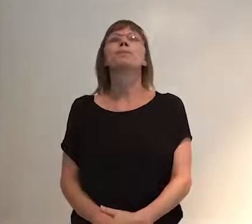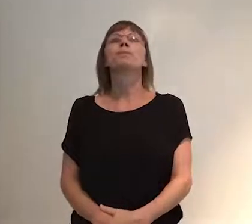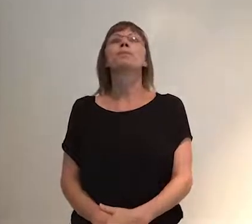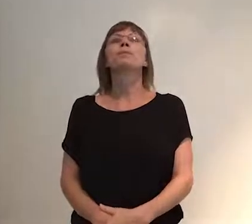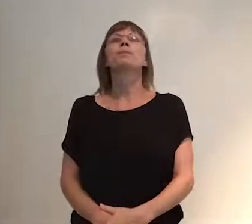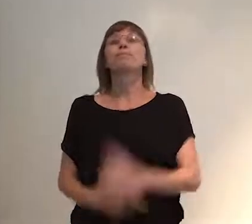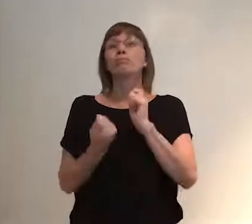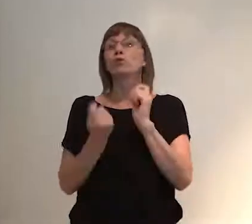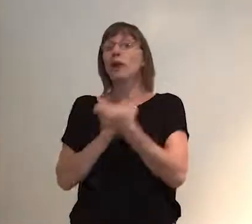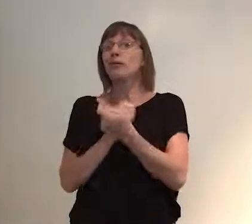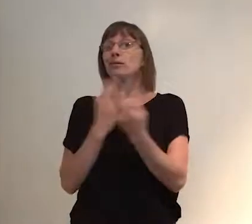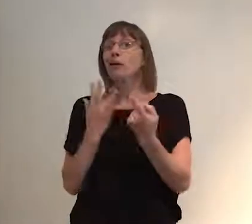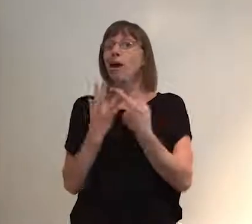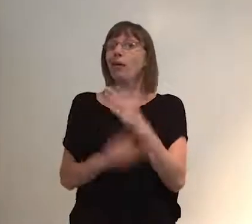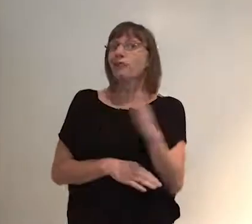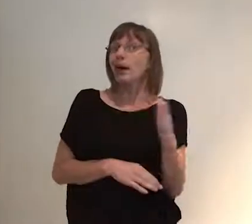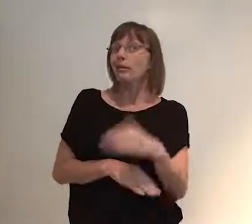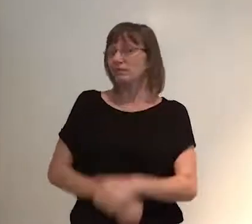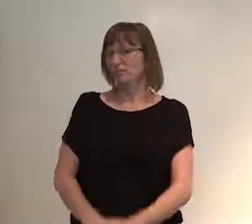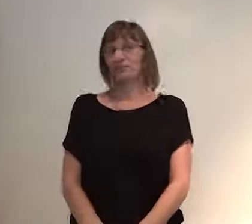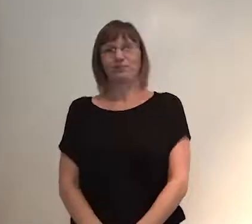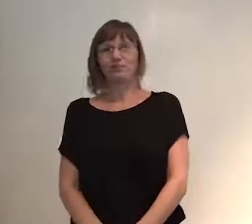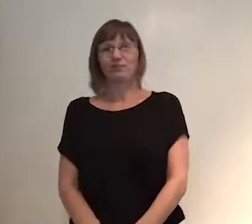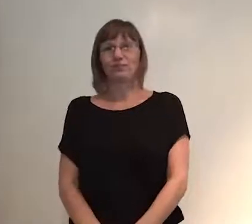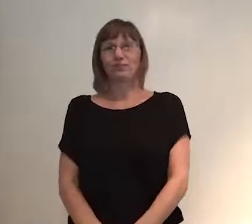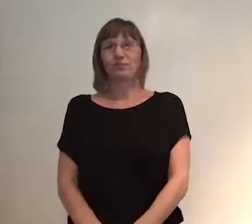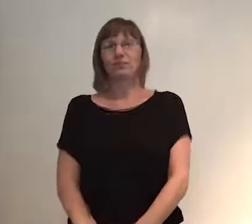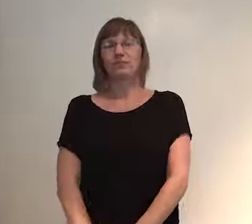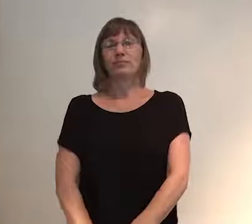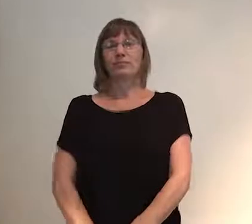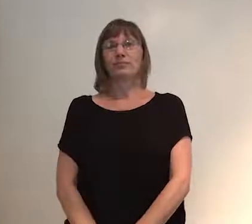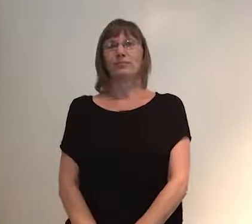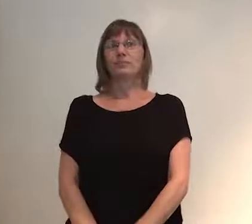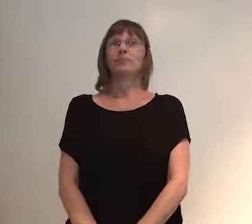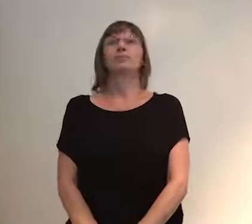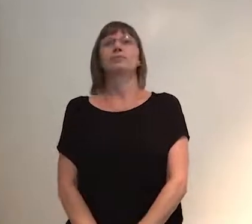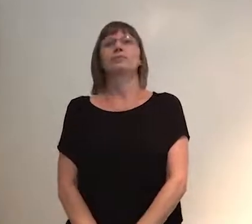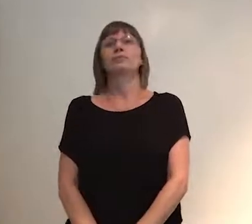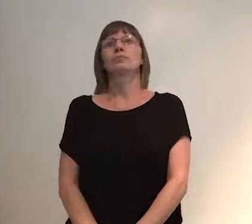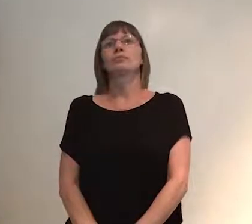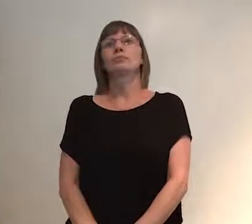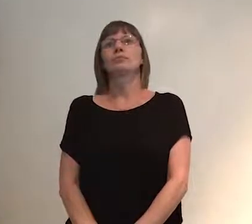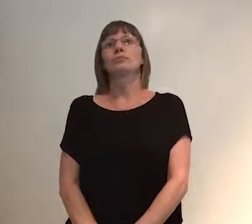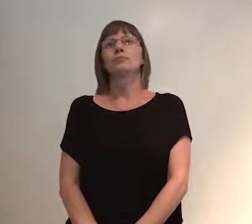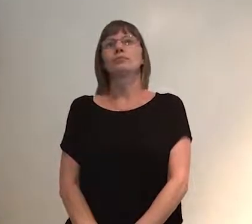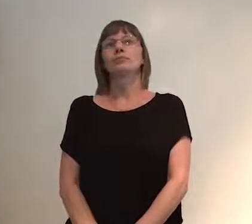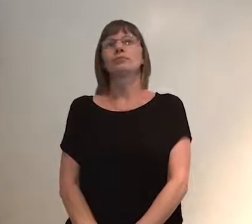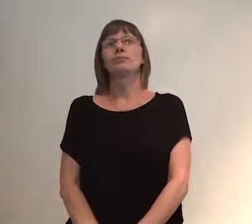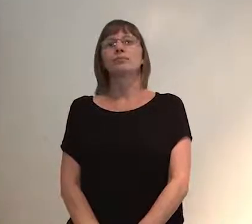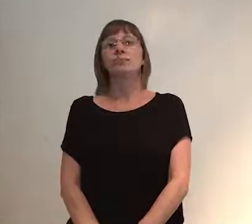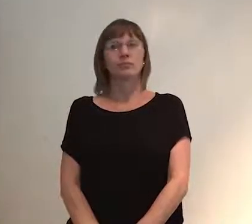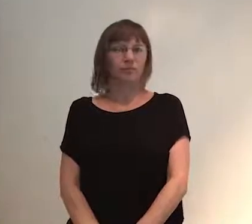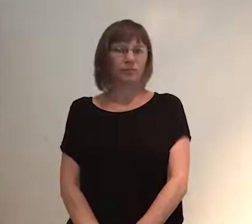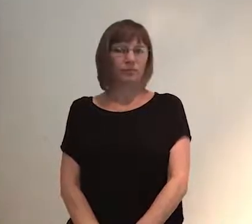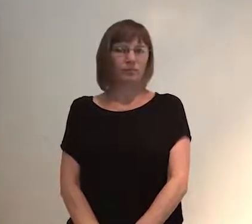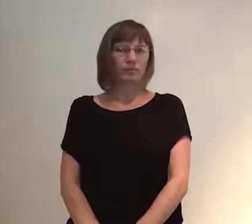Okay, and then we've done one side. We have to do the other side as well. So I'm just going to turn around for this.